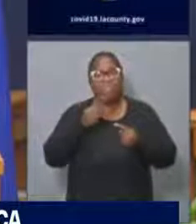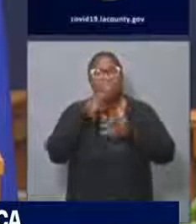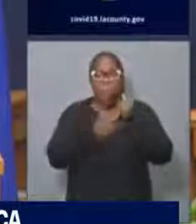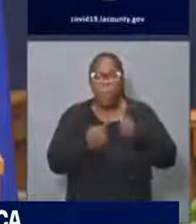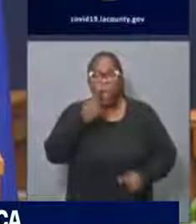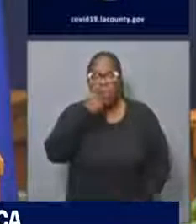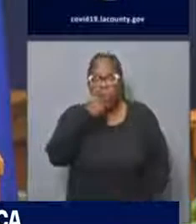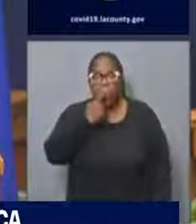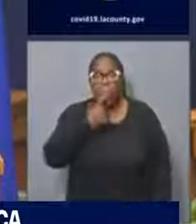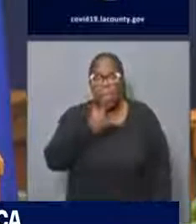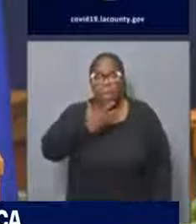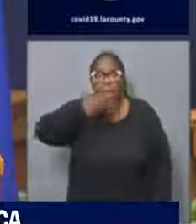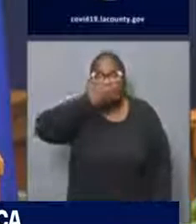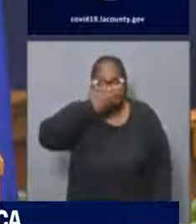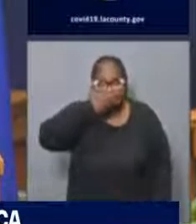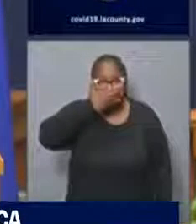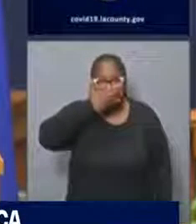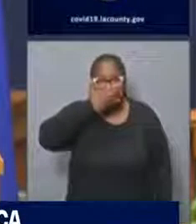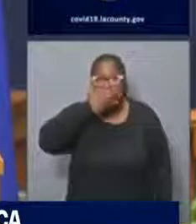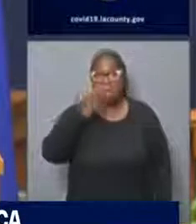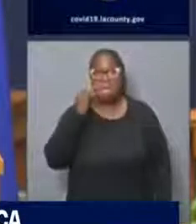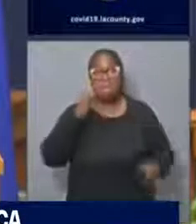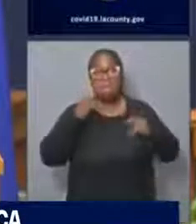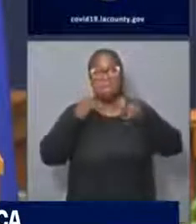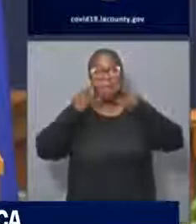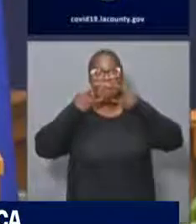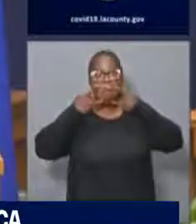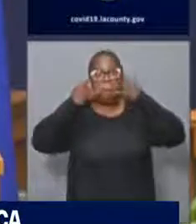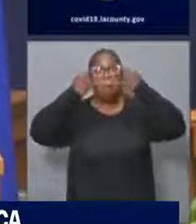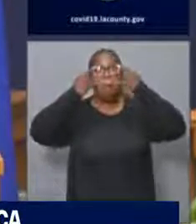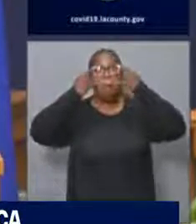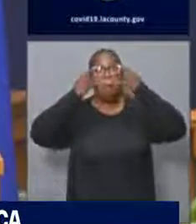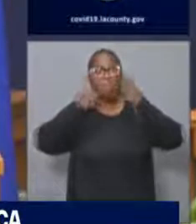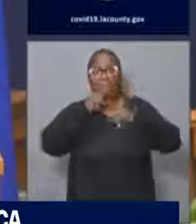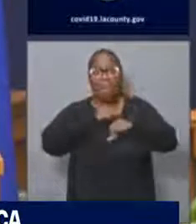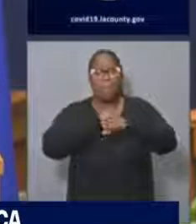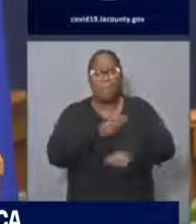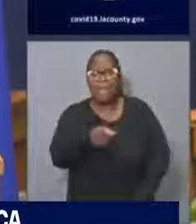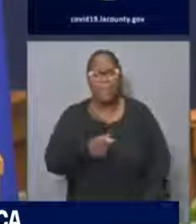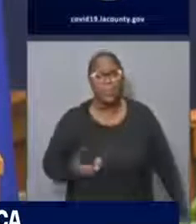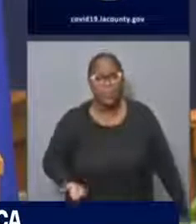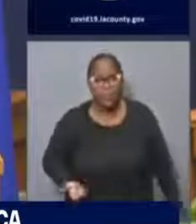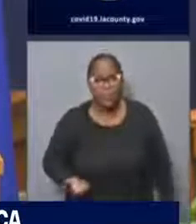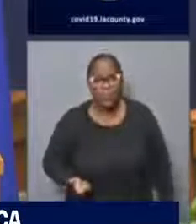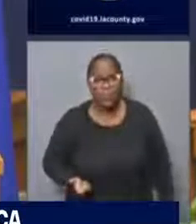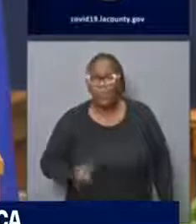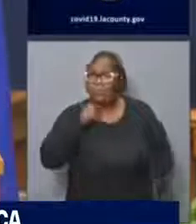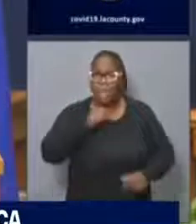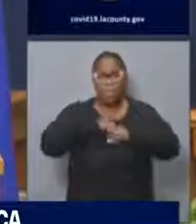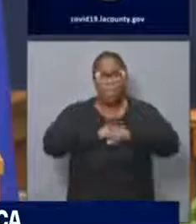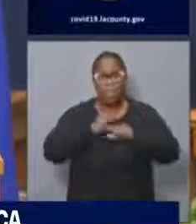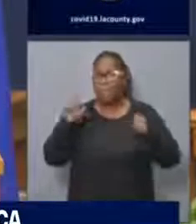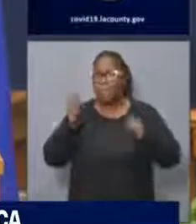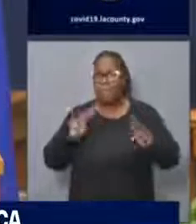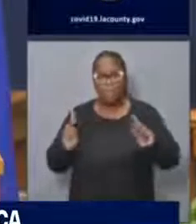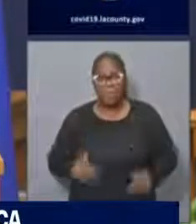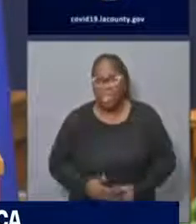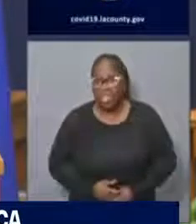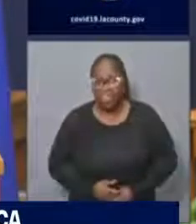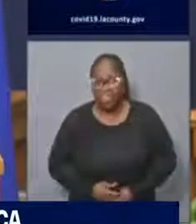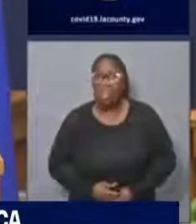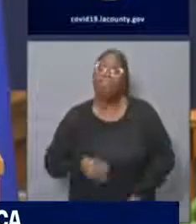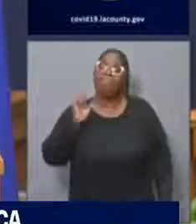a face covering correctly, it protects no one. And remember, even though we all miss summer barbecues,